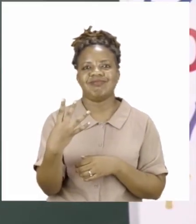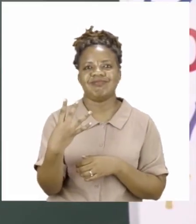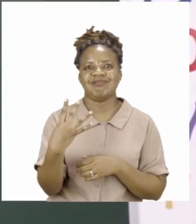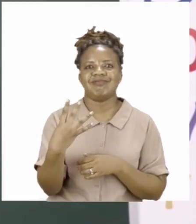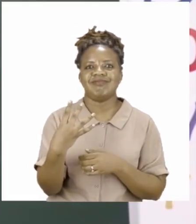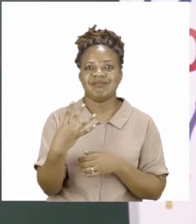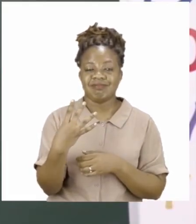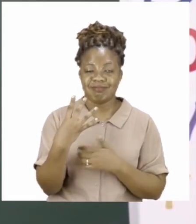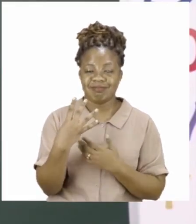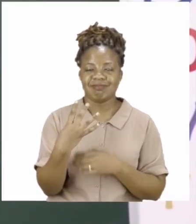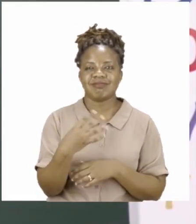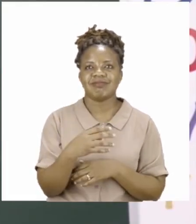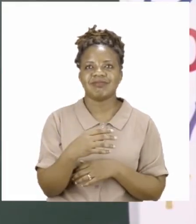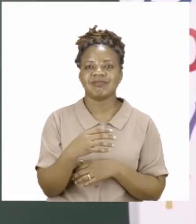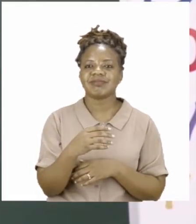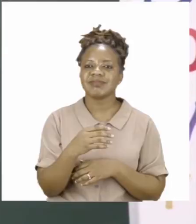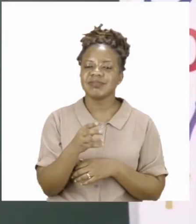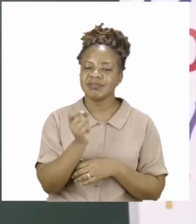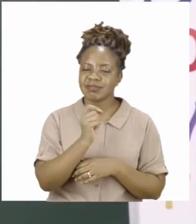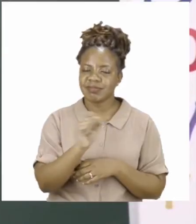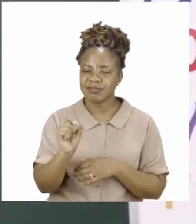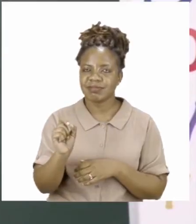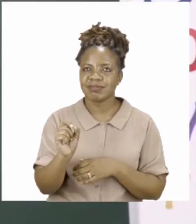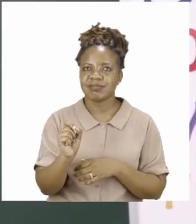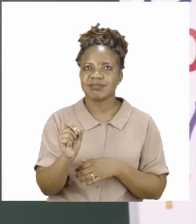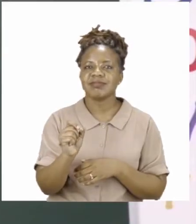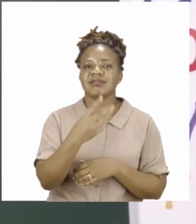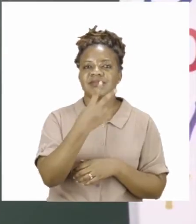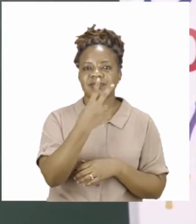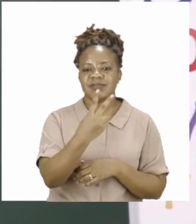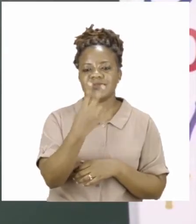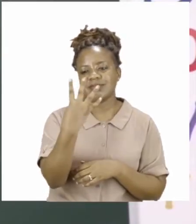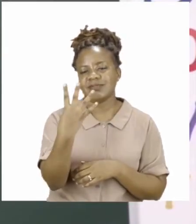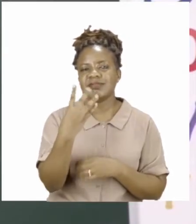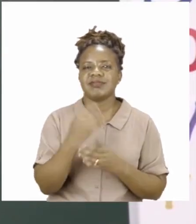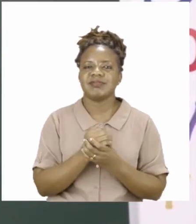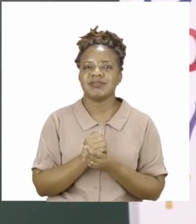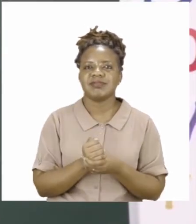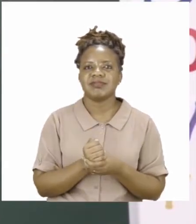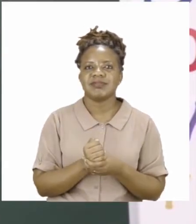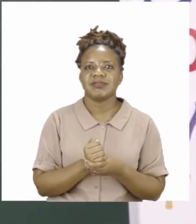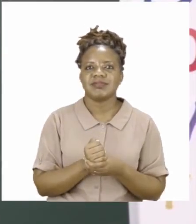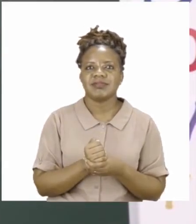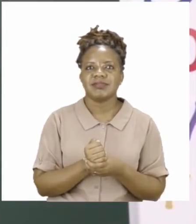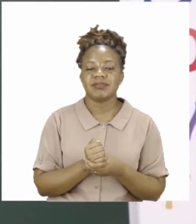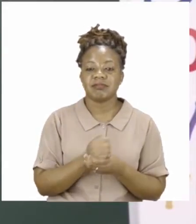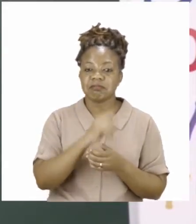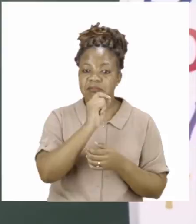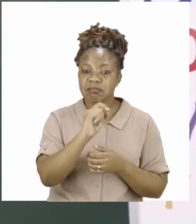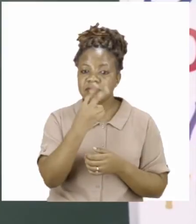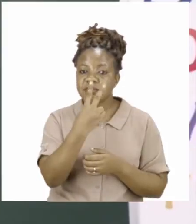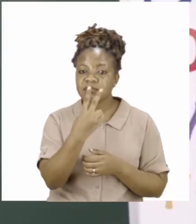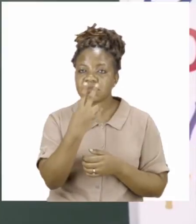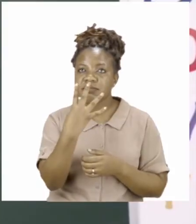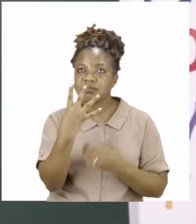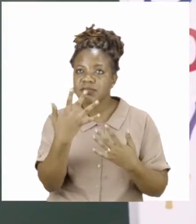24. So you're going to write the answer 24. Now that we've written 24, we need